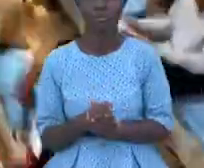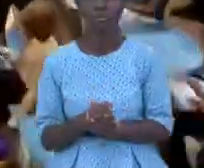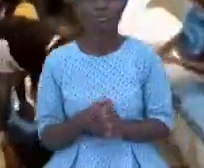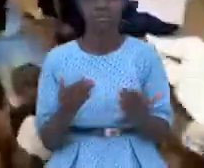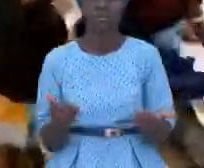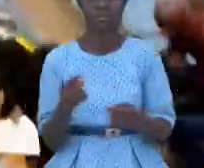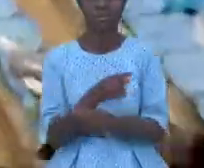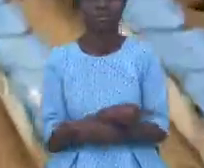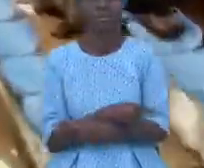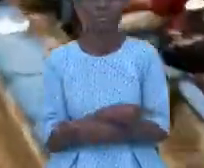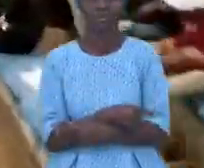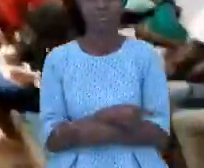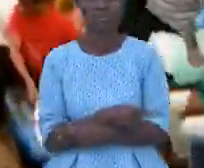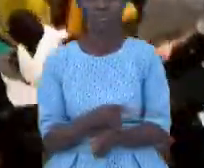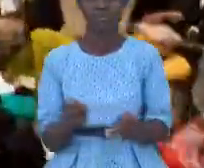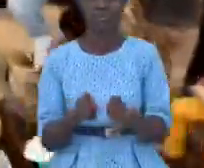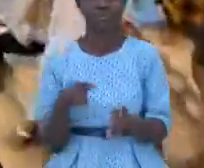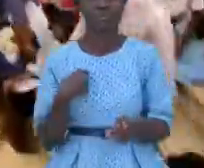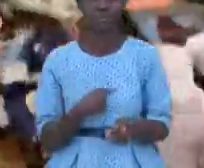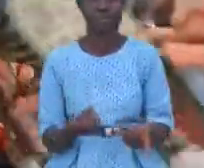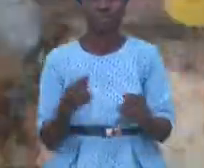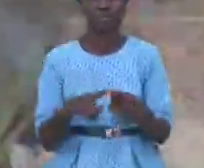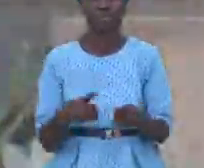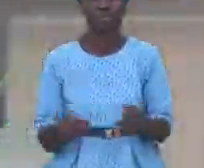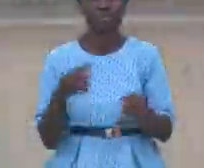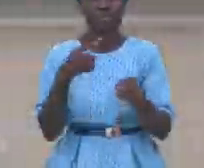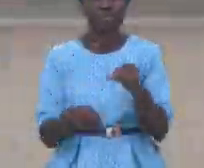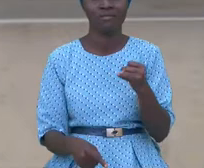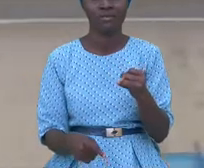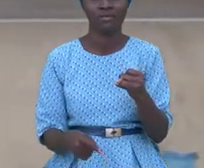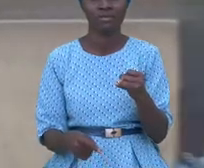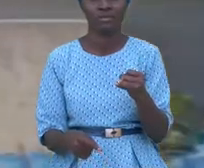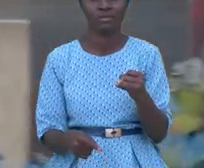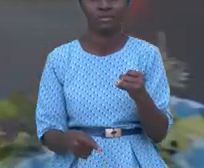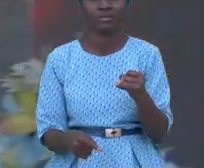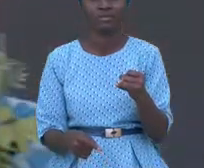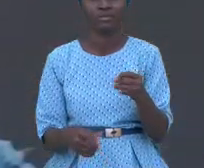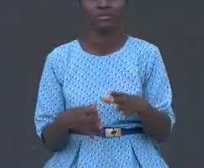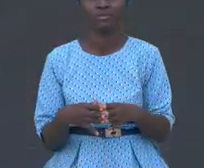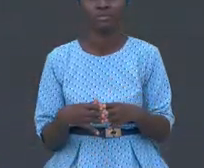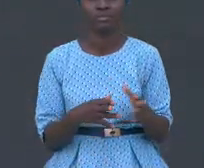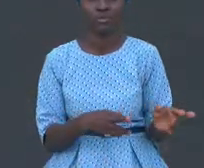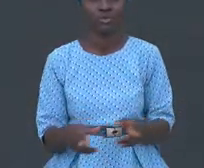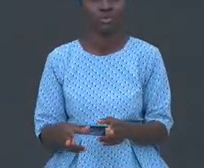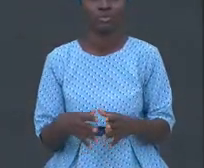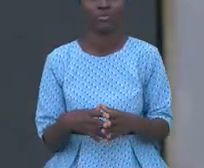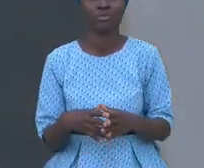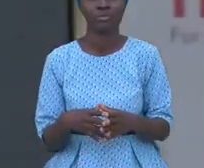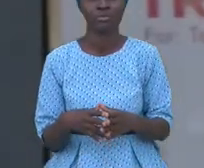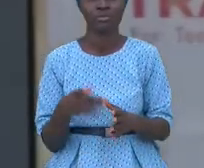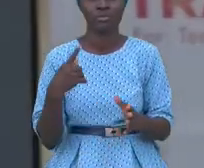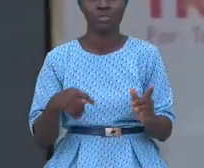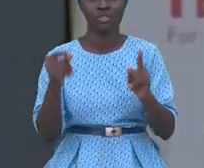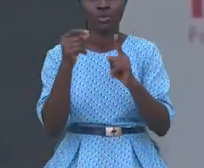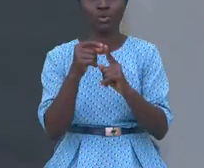Today, as we come to the final conclusion, already the